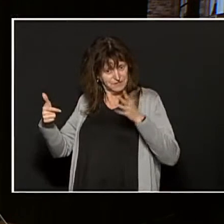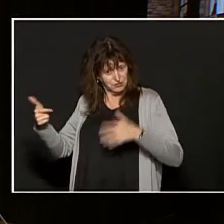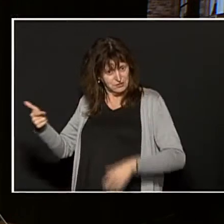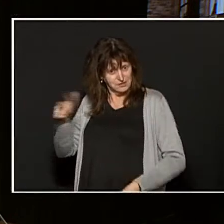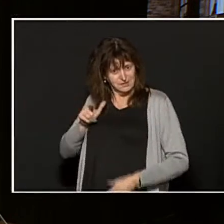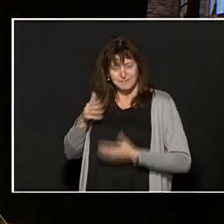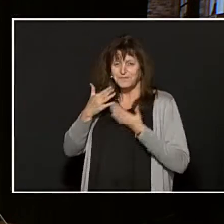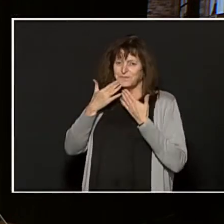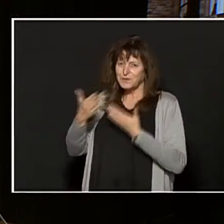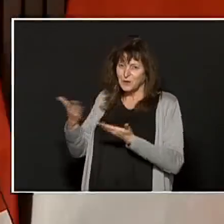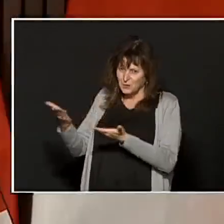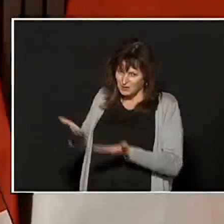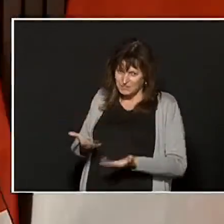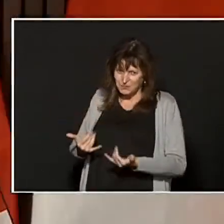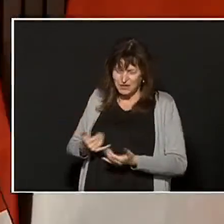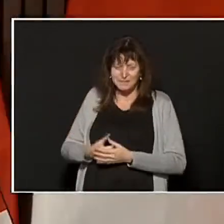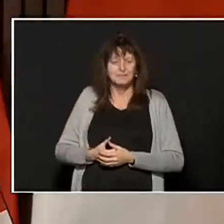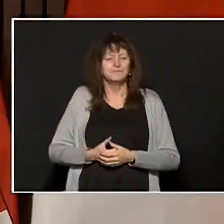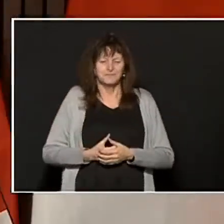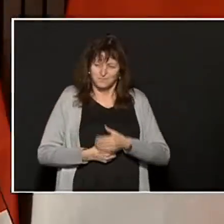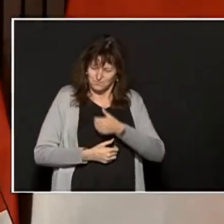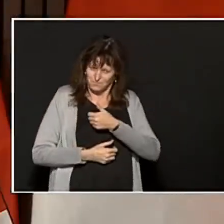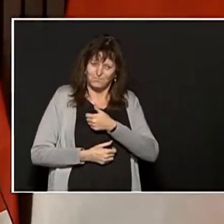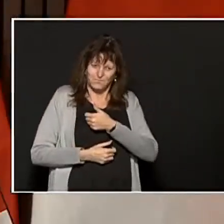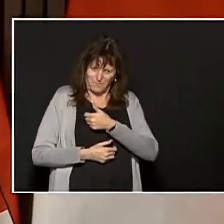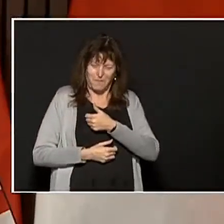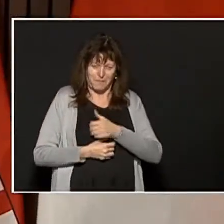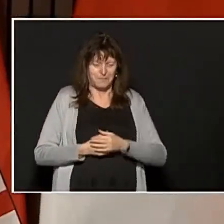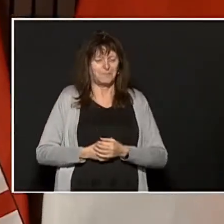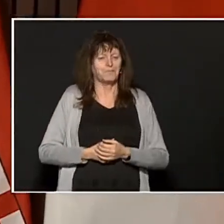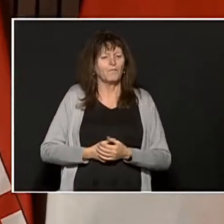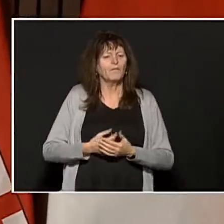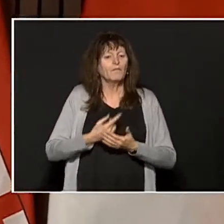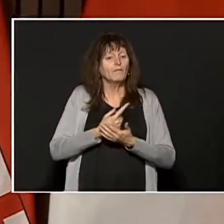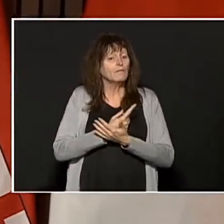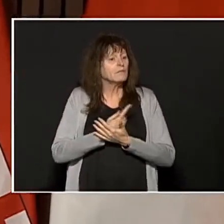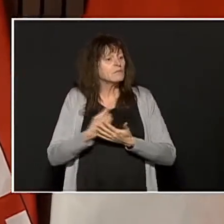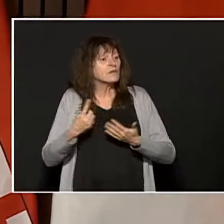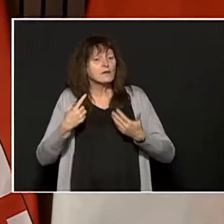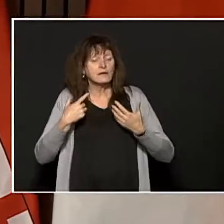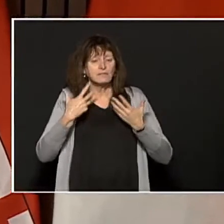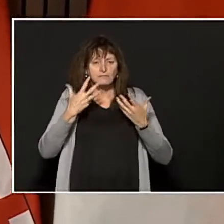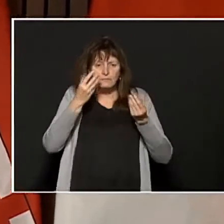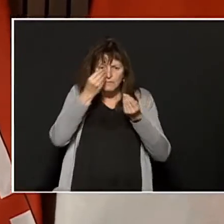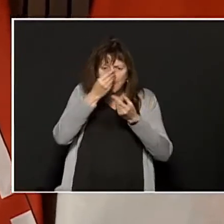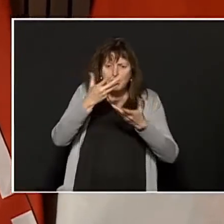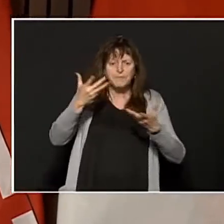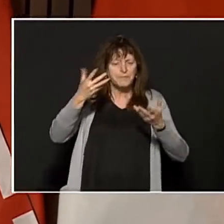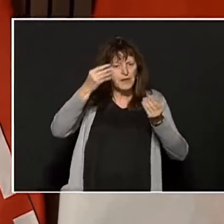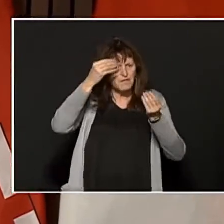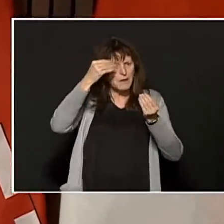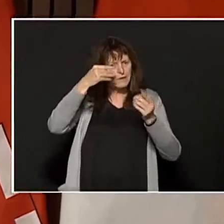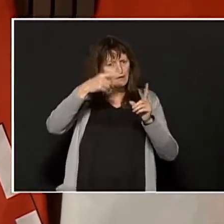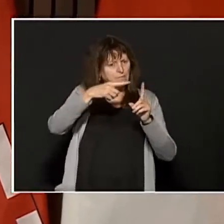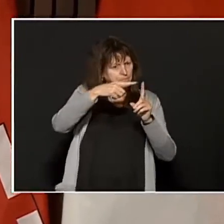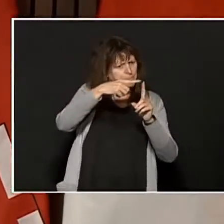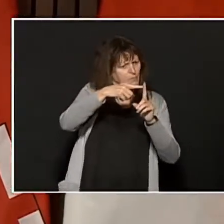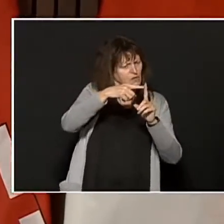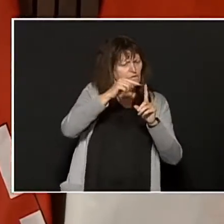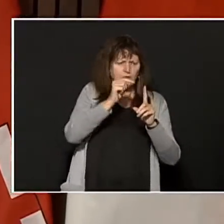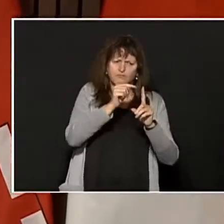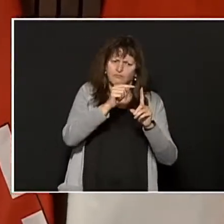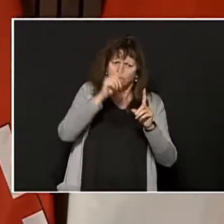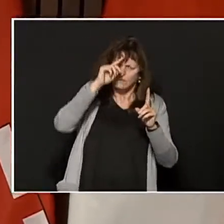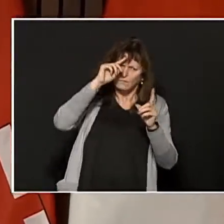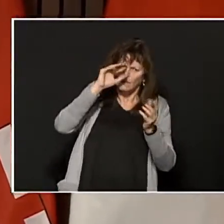Williams. So this week, we will share data that has some hope in it, but it's hope that requires a